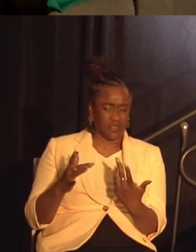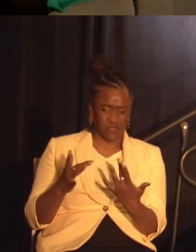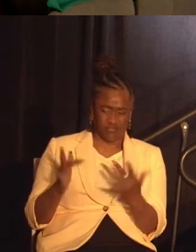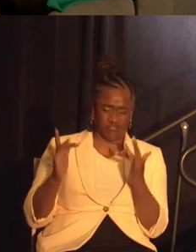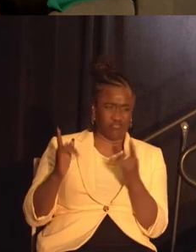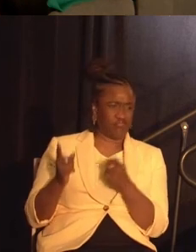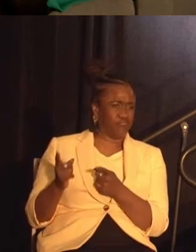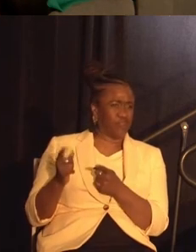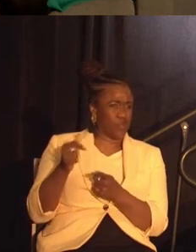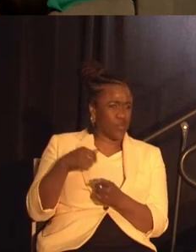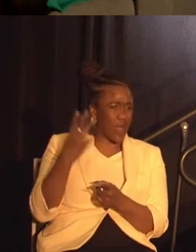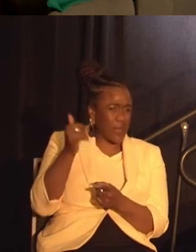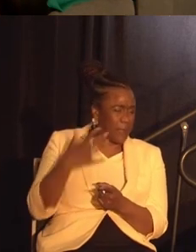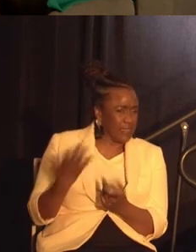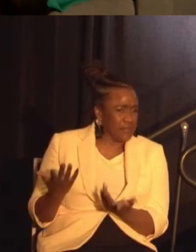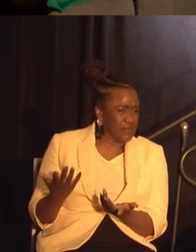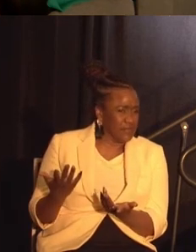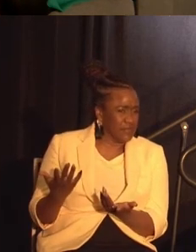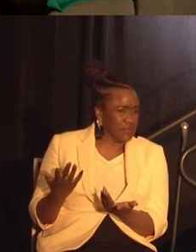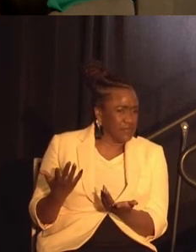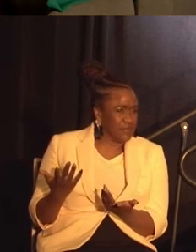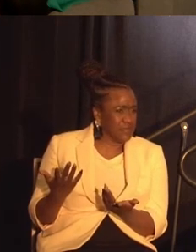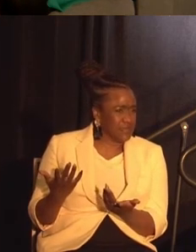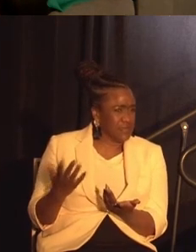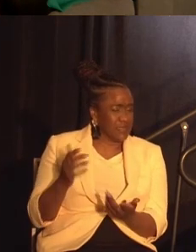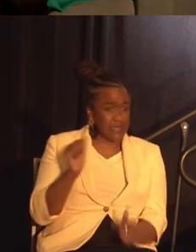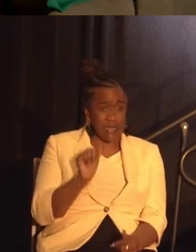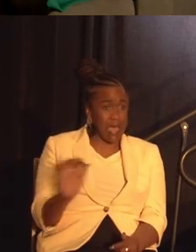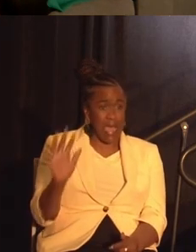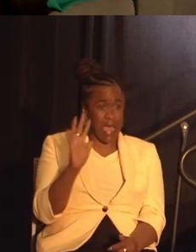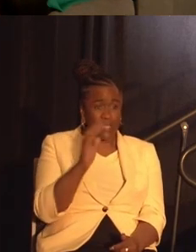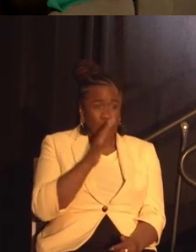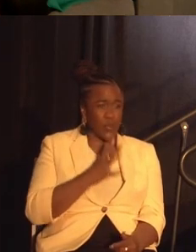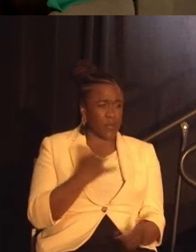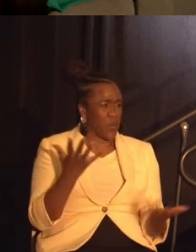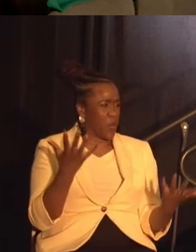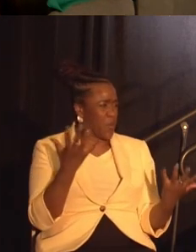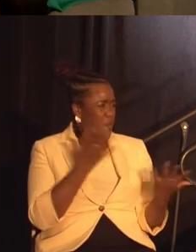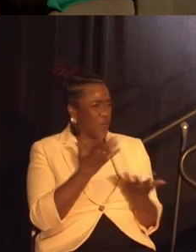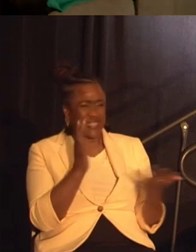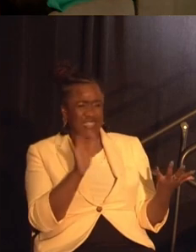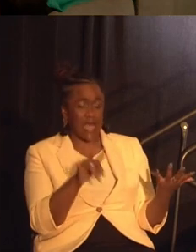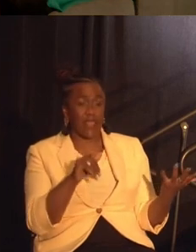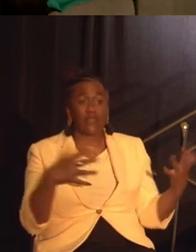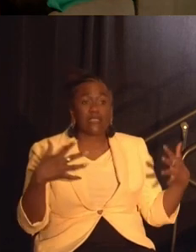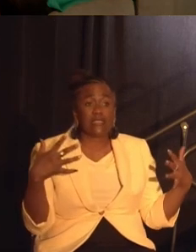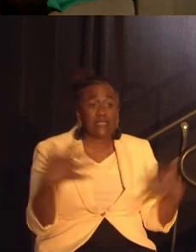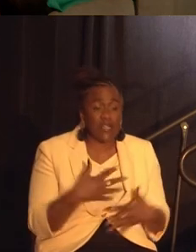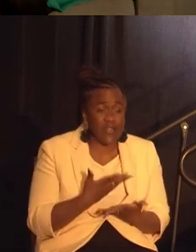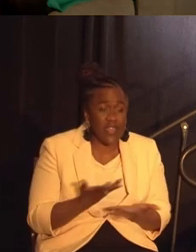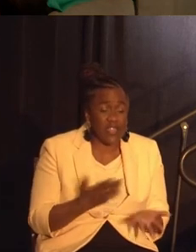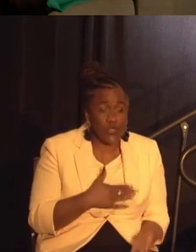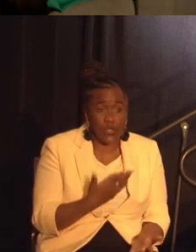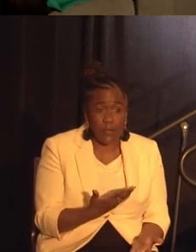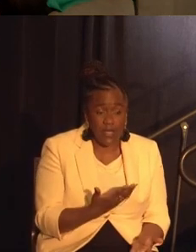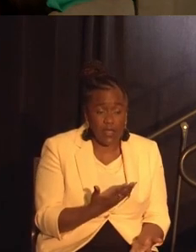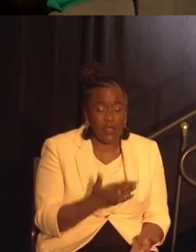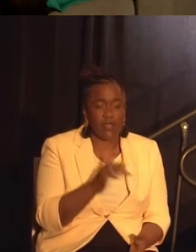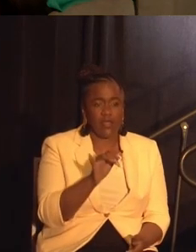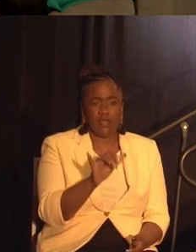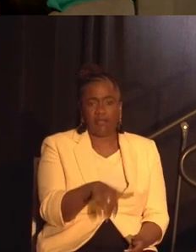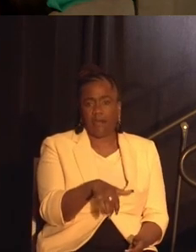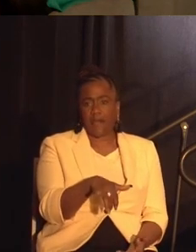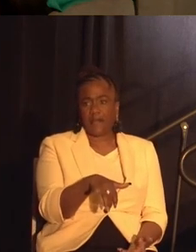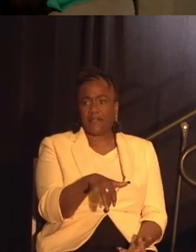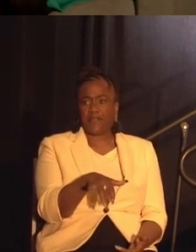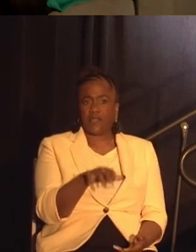with white men and Asian women. And that was the most terrifying thing to admit, was that, you know,